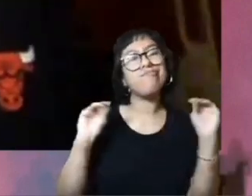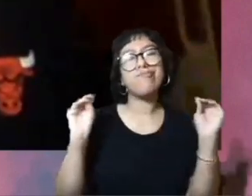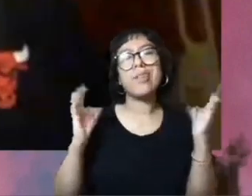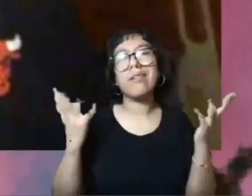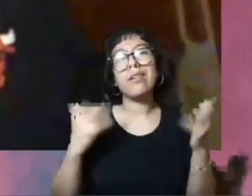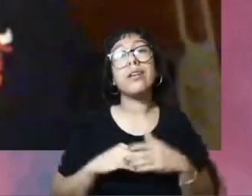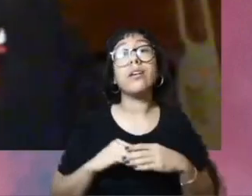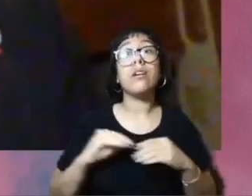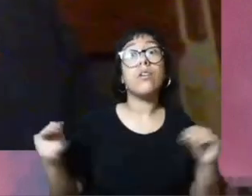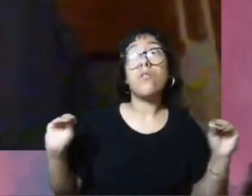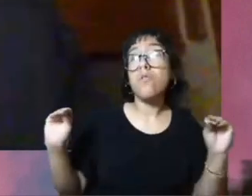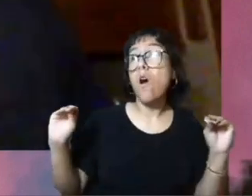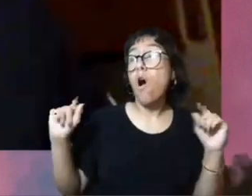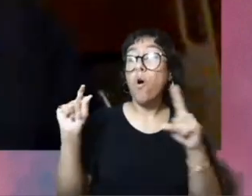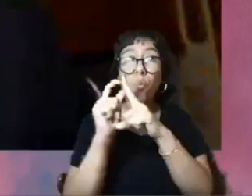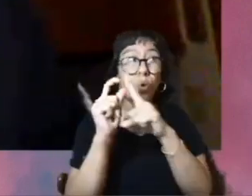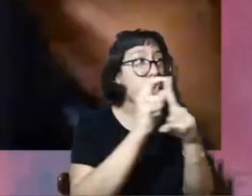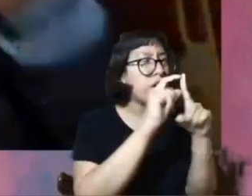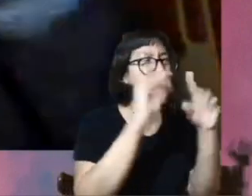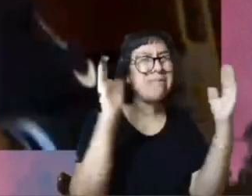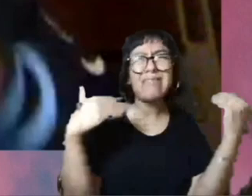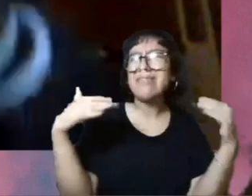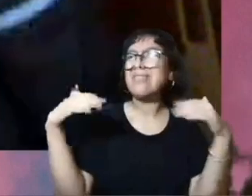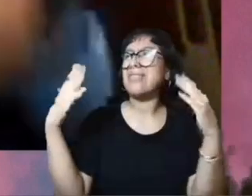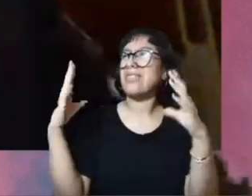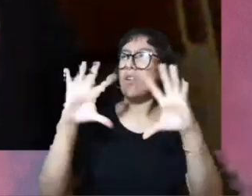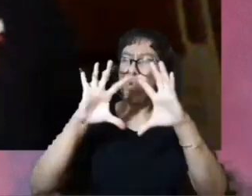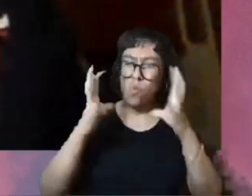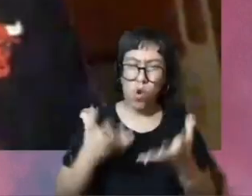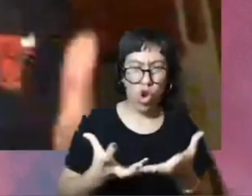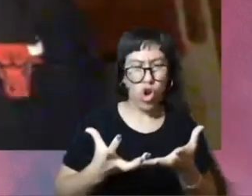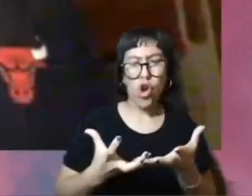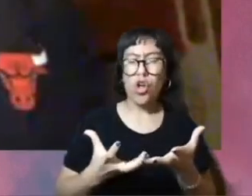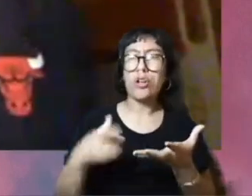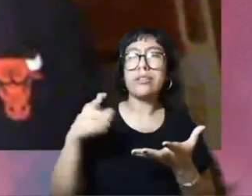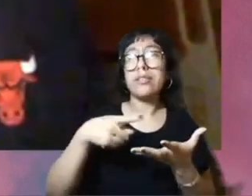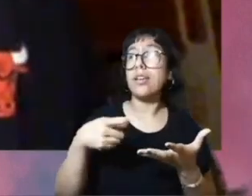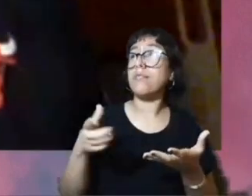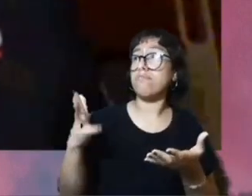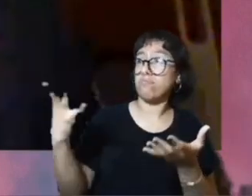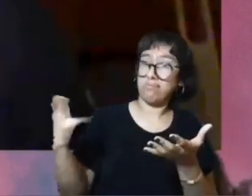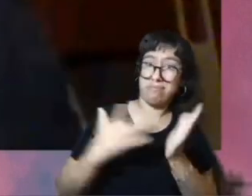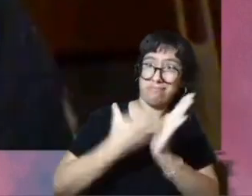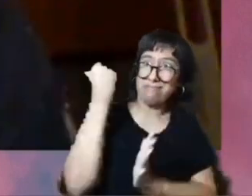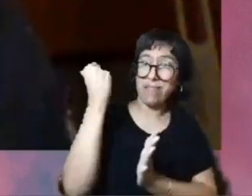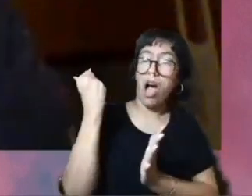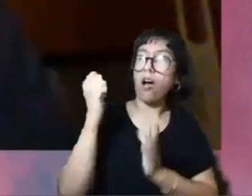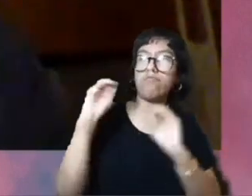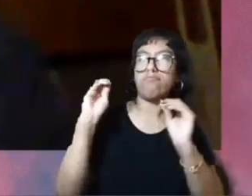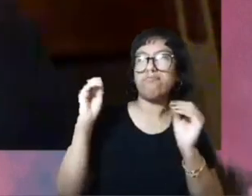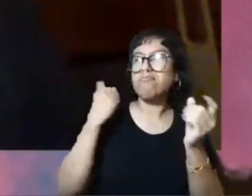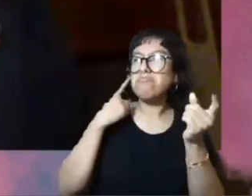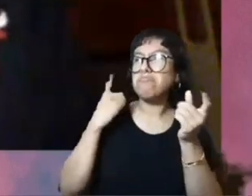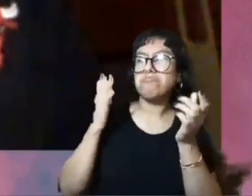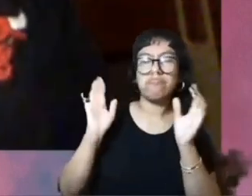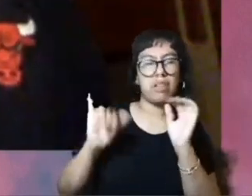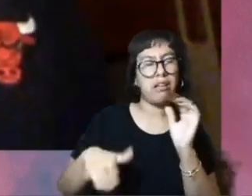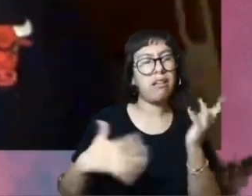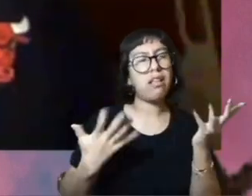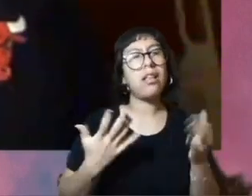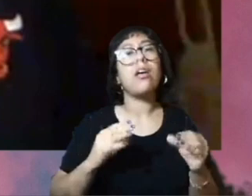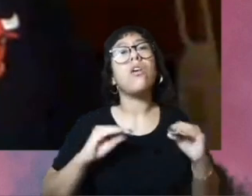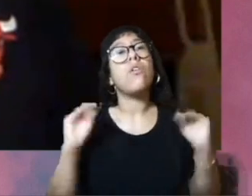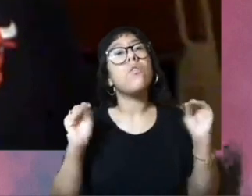no word for a world with touch exclusively consensual and ecstatic. Ain't